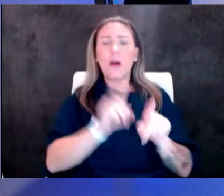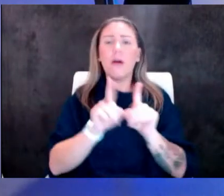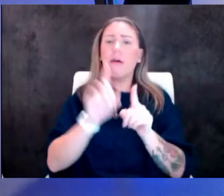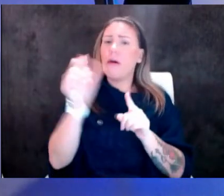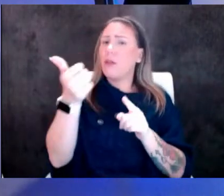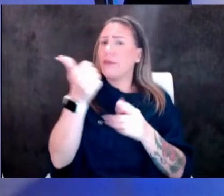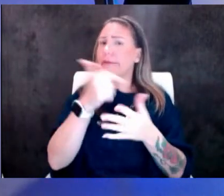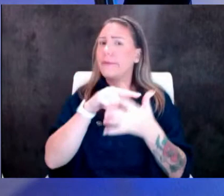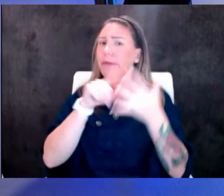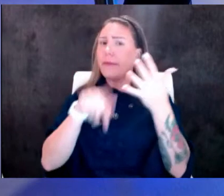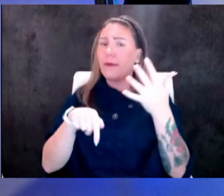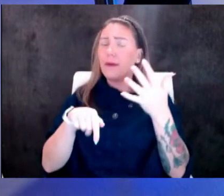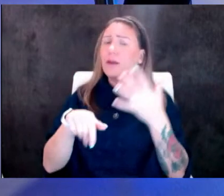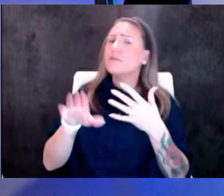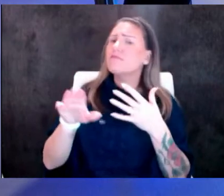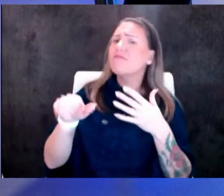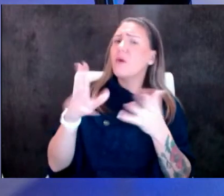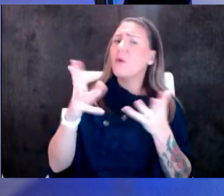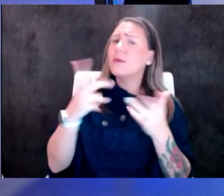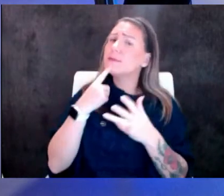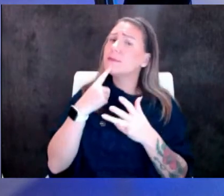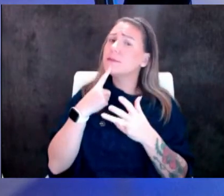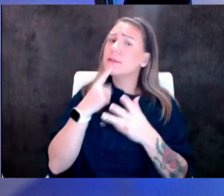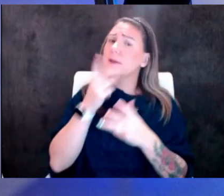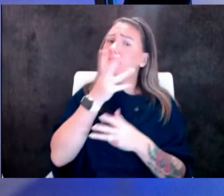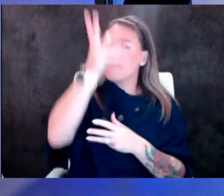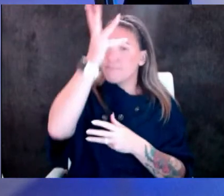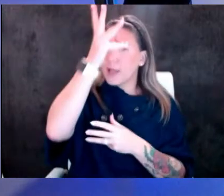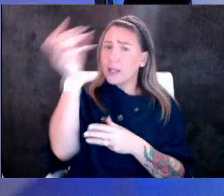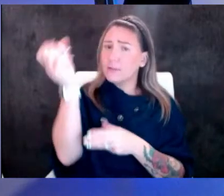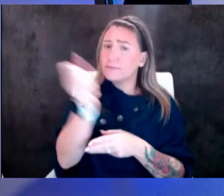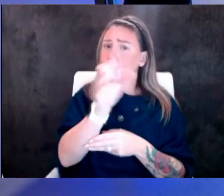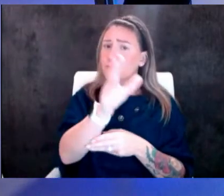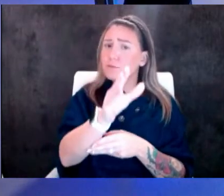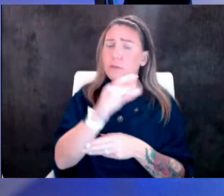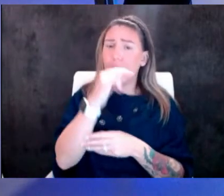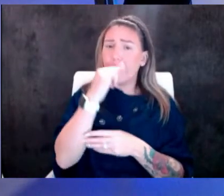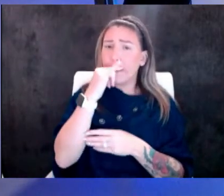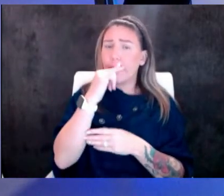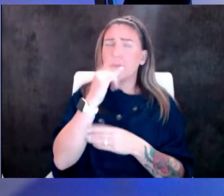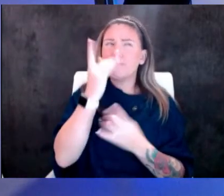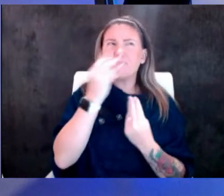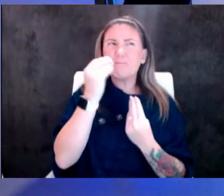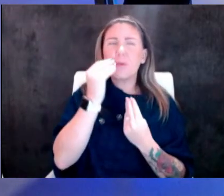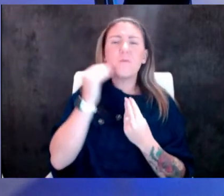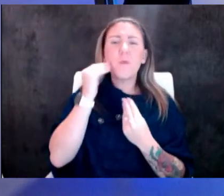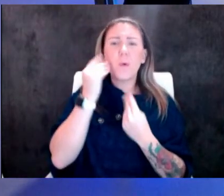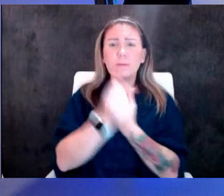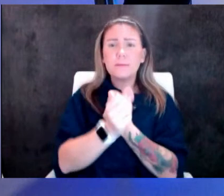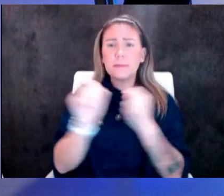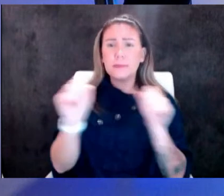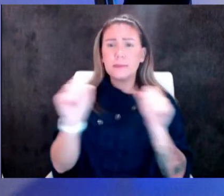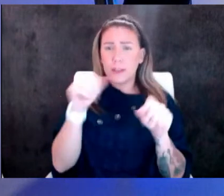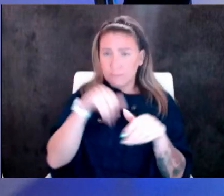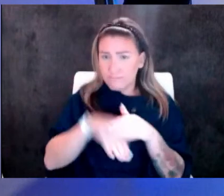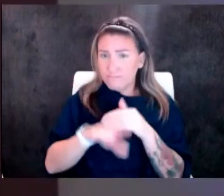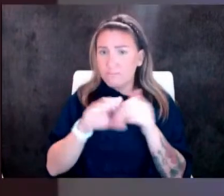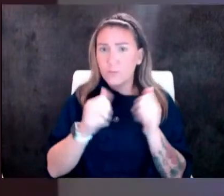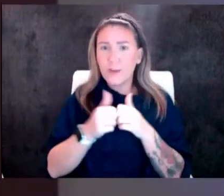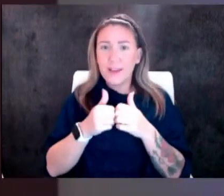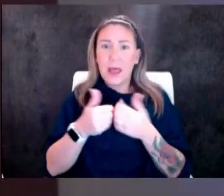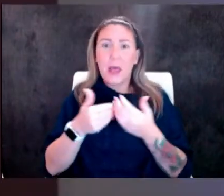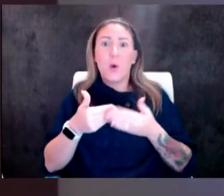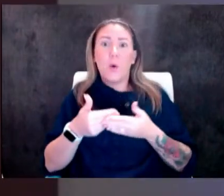to parents when they bring their child in? I take it you're talking about home safety when when parents come in, especially with that newborn. Well, this